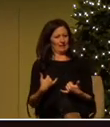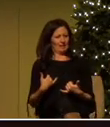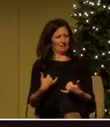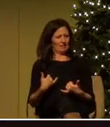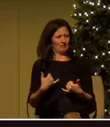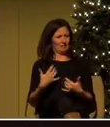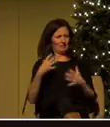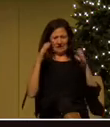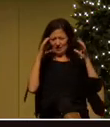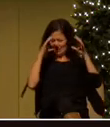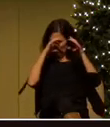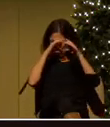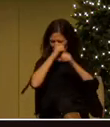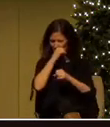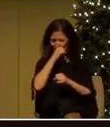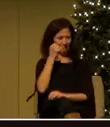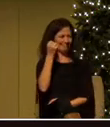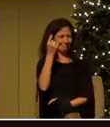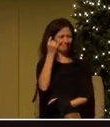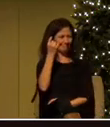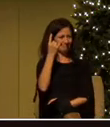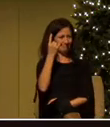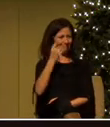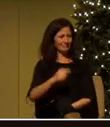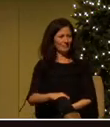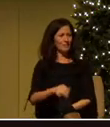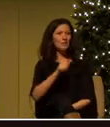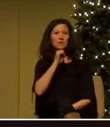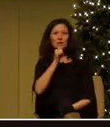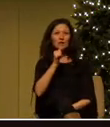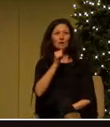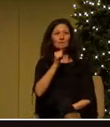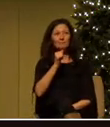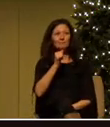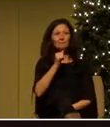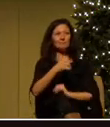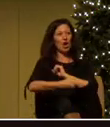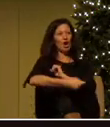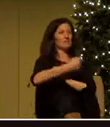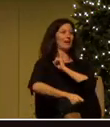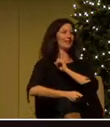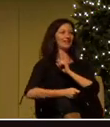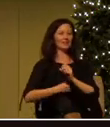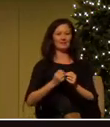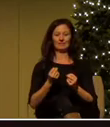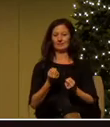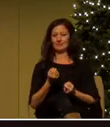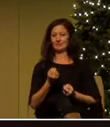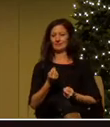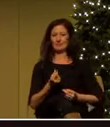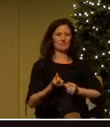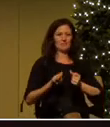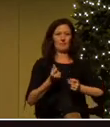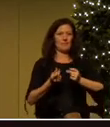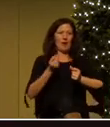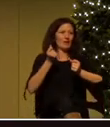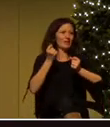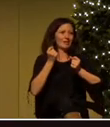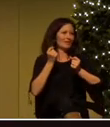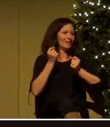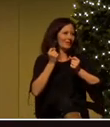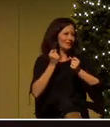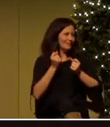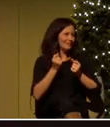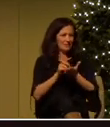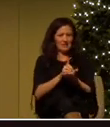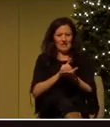it's not that spark of divinity that sometimes people talk about. You know, the spark of divinity that's inside of every person, et cetera, et